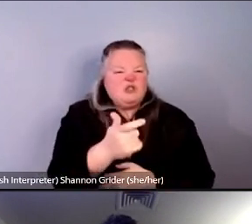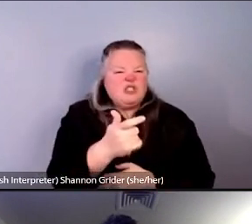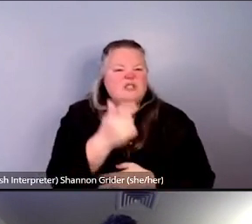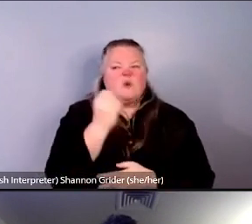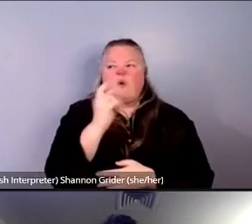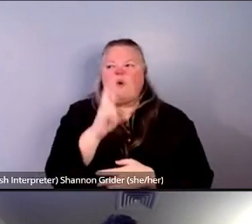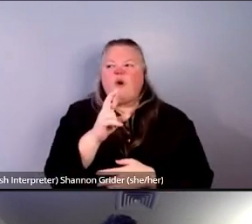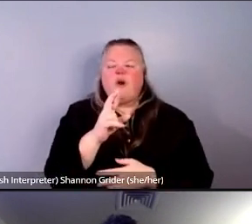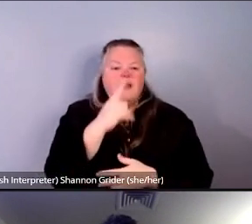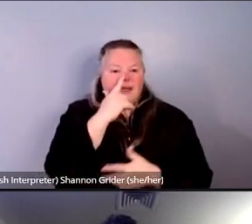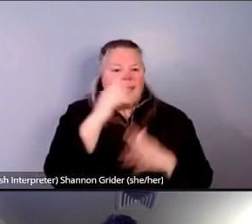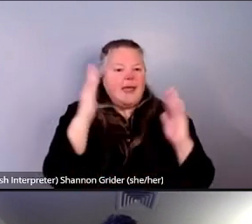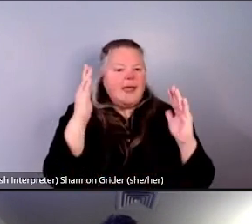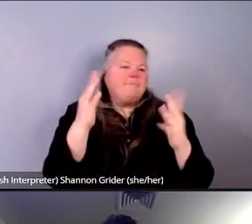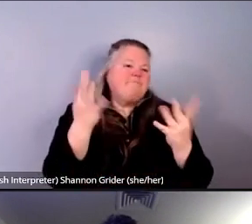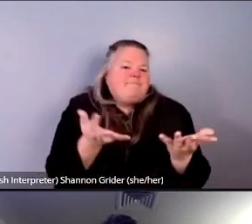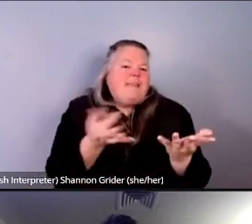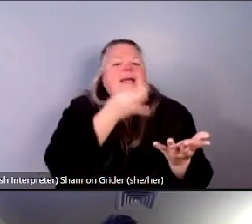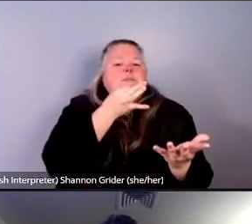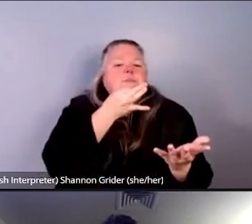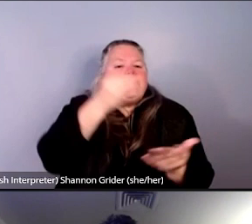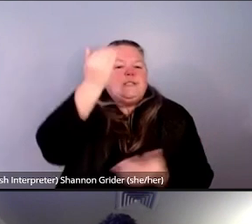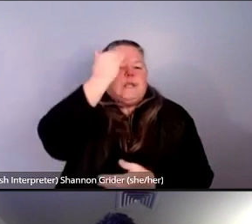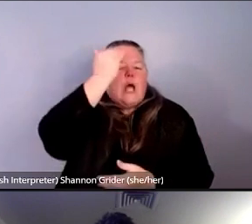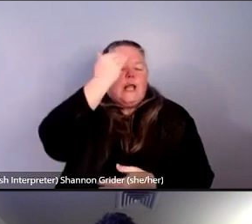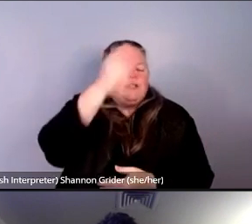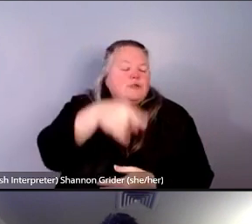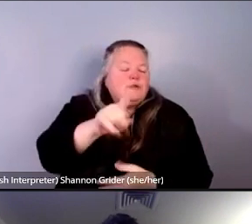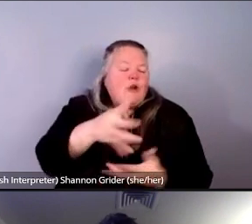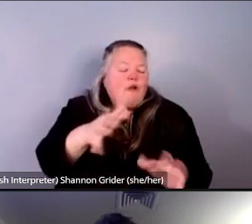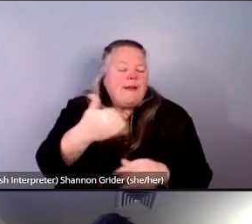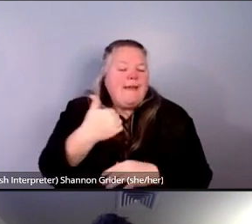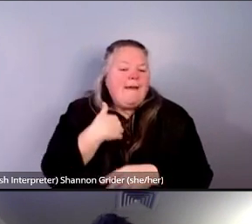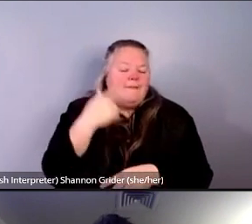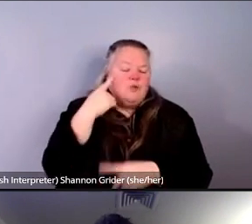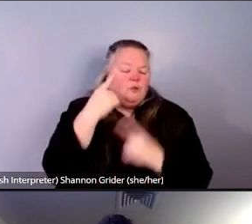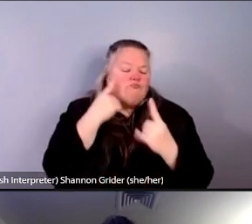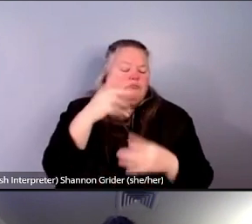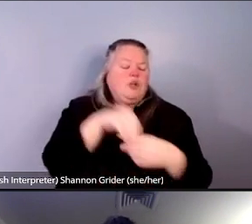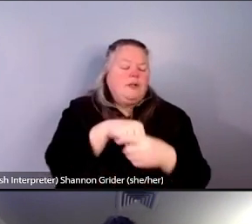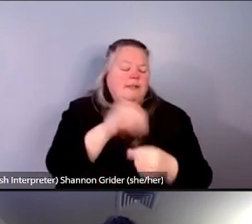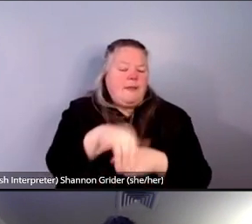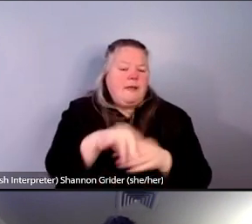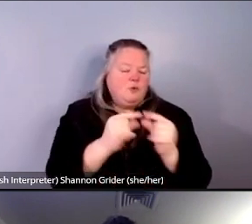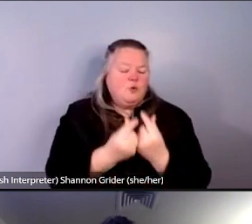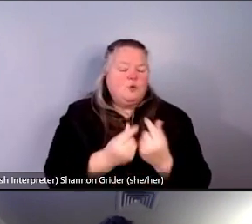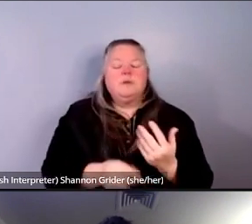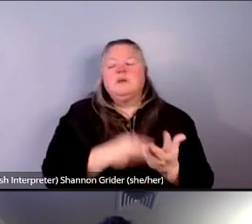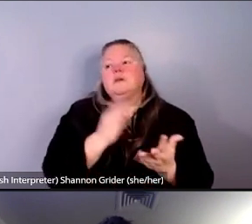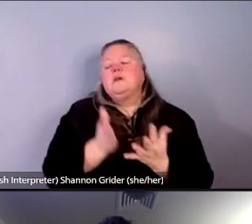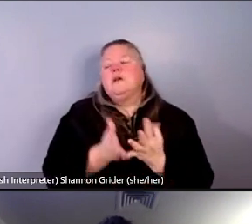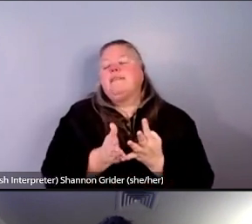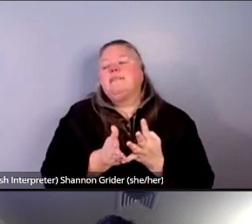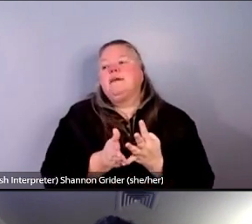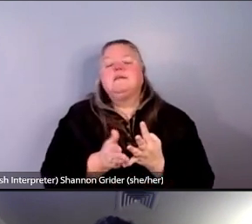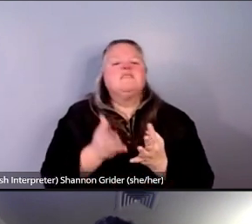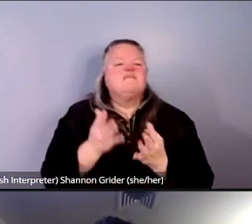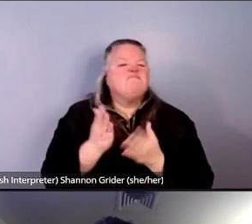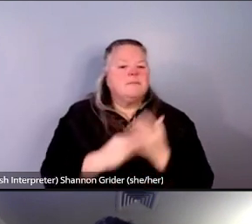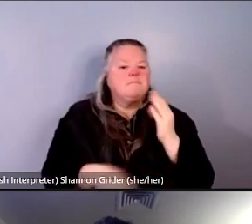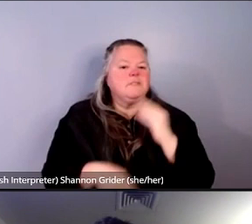may want to have to sort of consider participating in the work group, and then just some